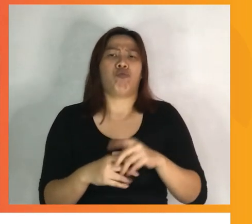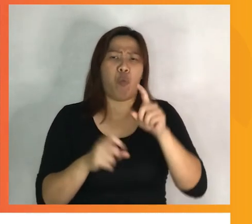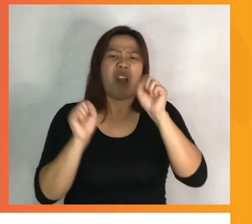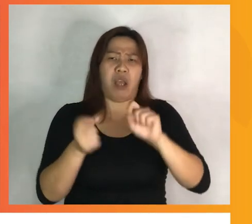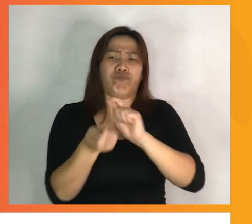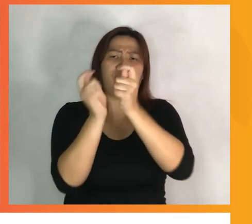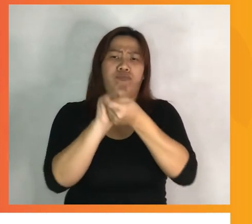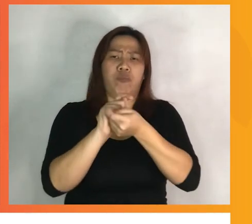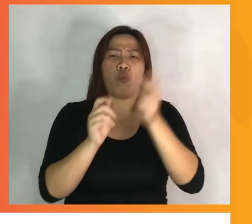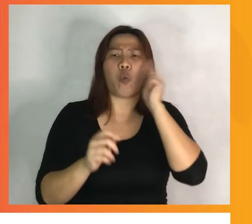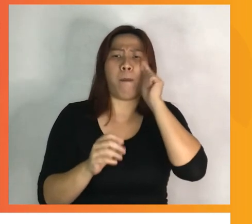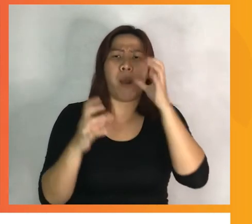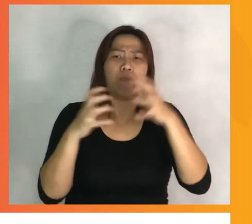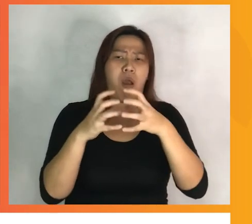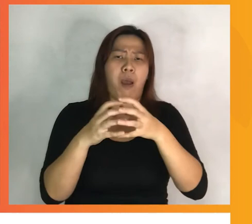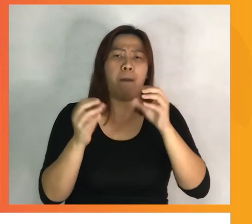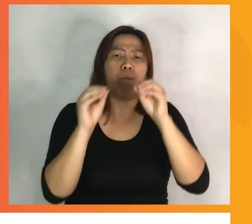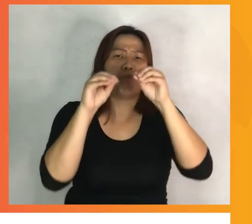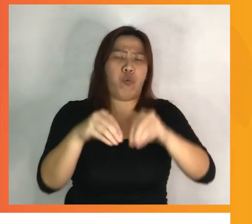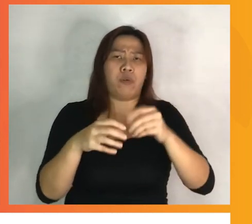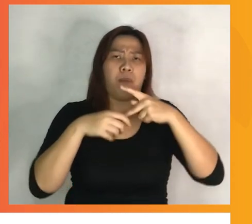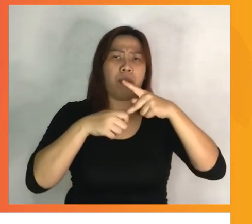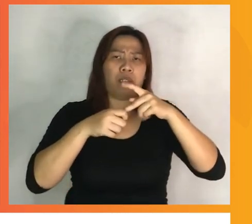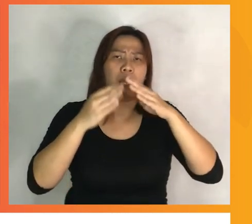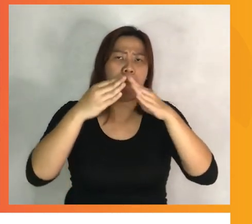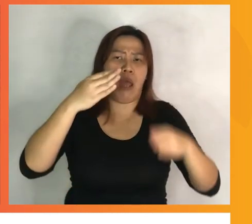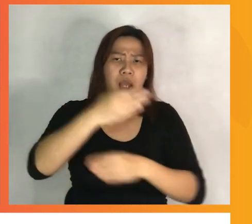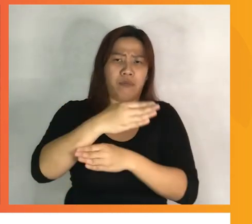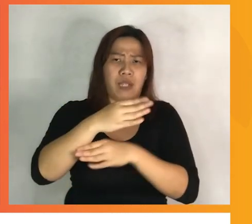But you can transform any ball into a sound ball